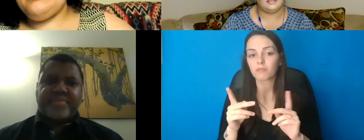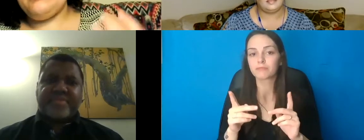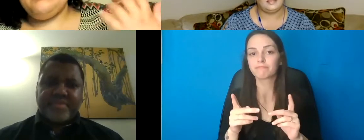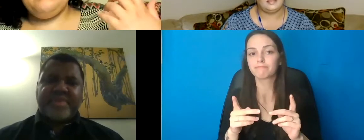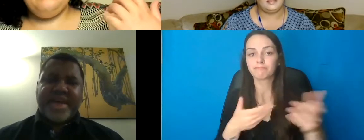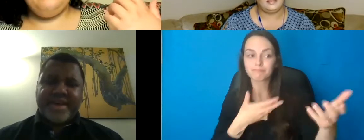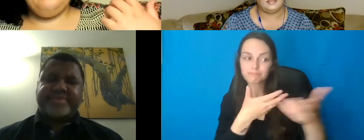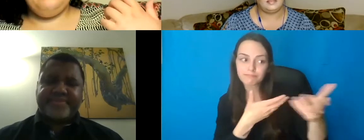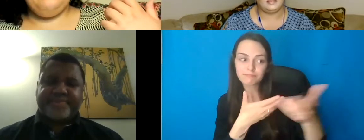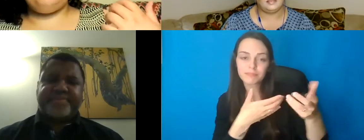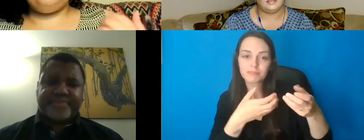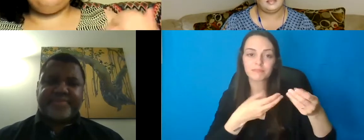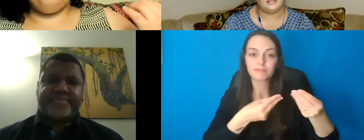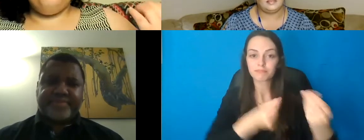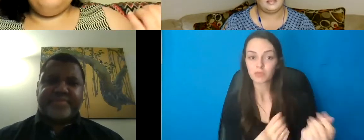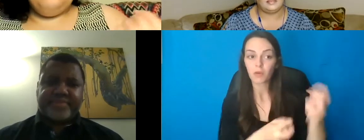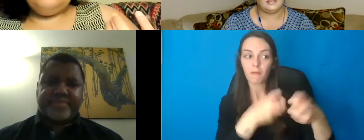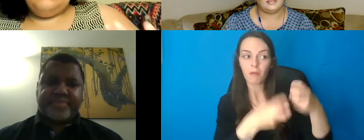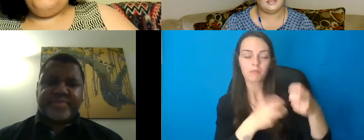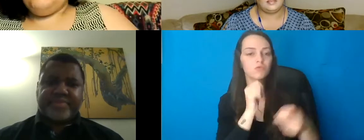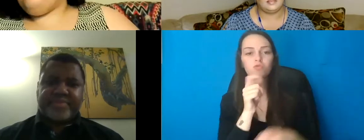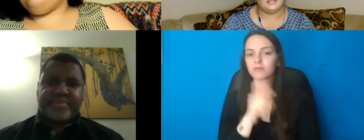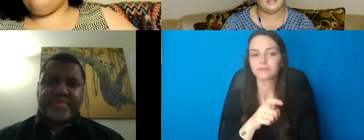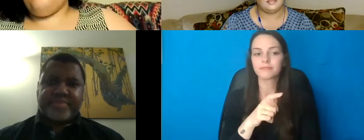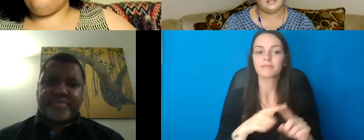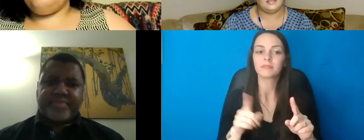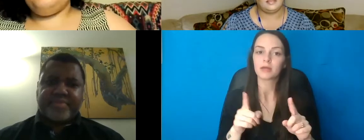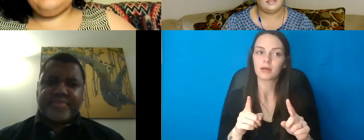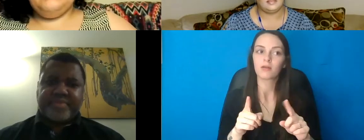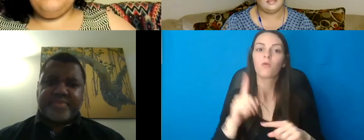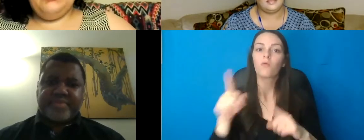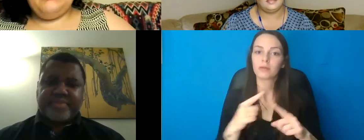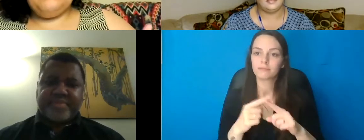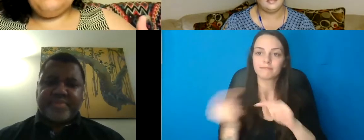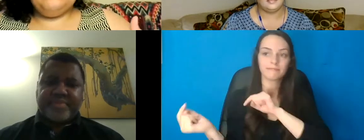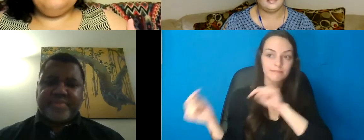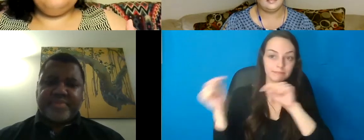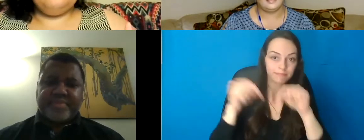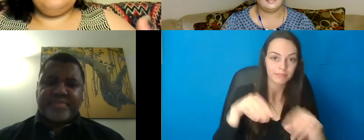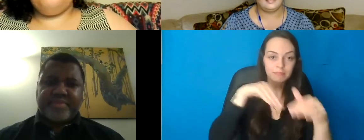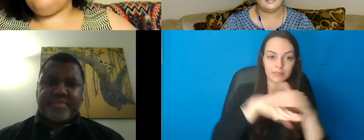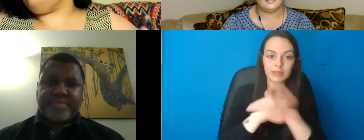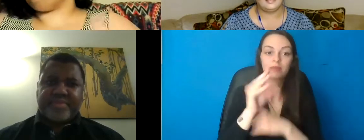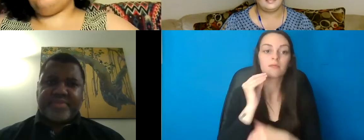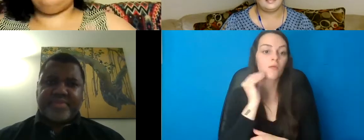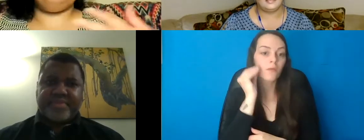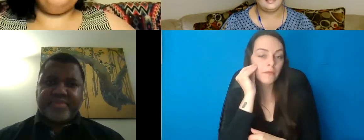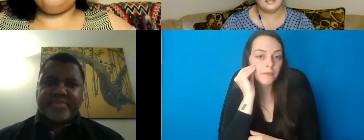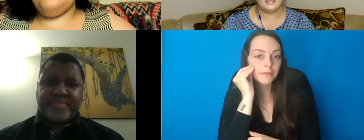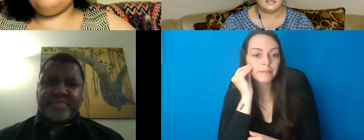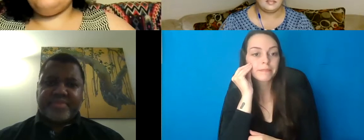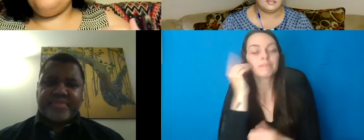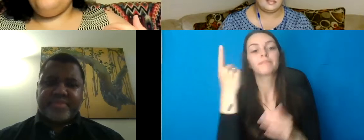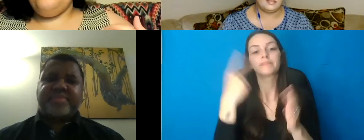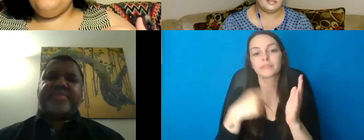with. Which meant when those kind of people come into your home, especially for like queer, trans people